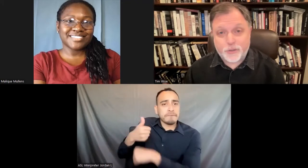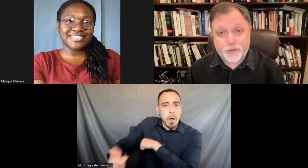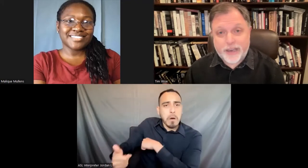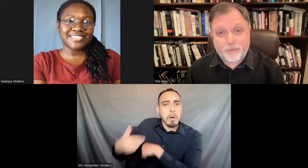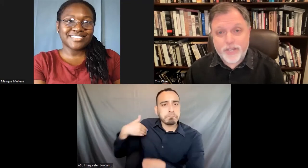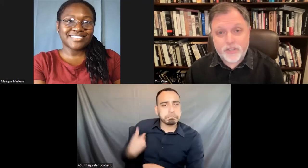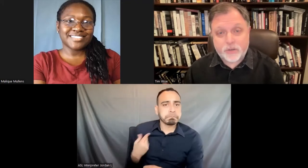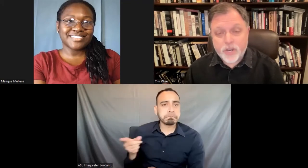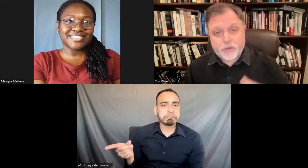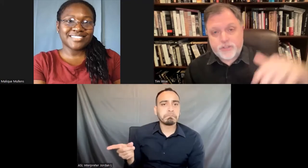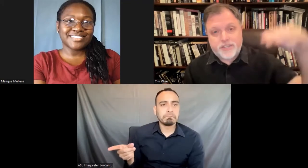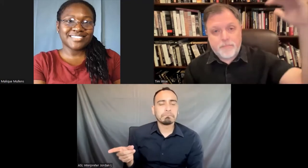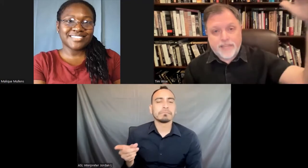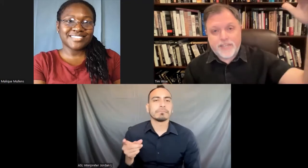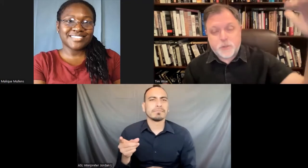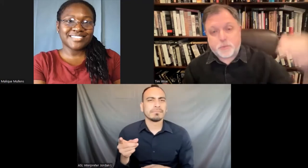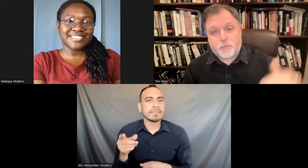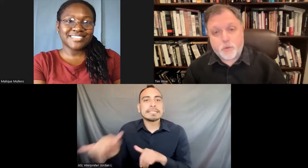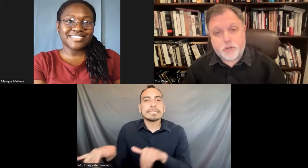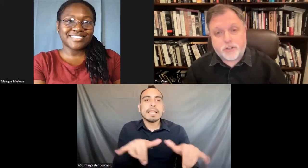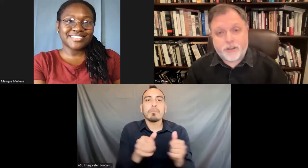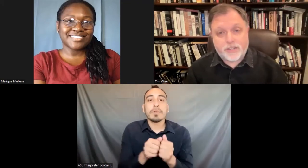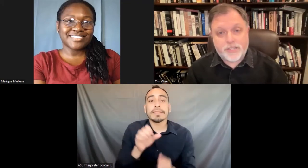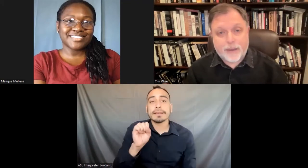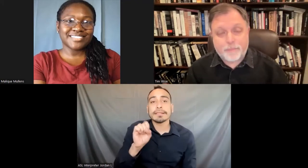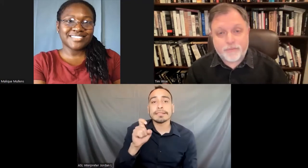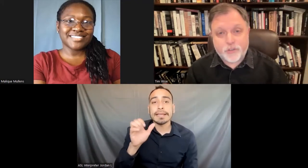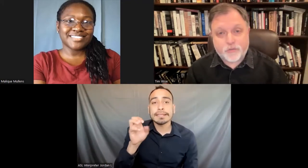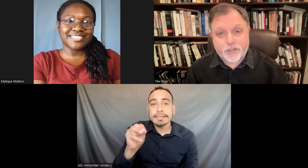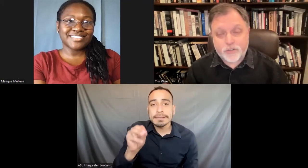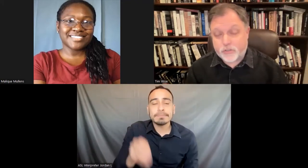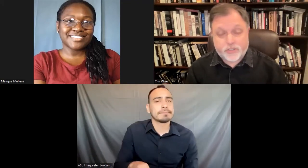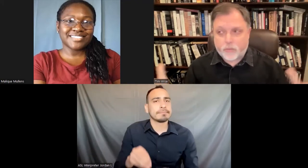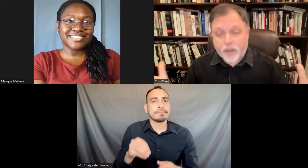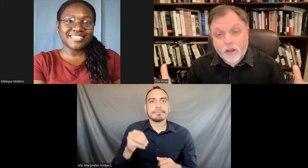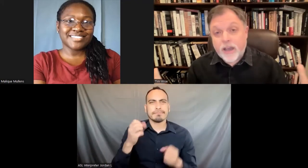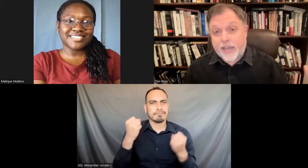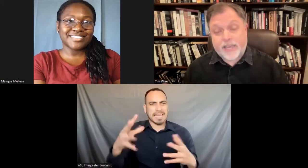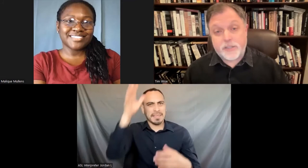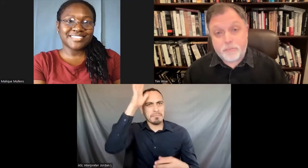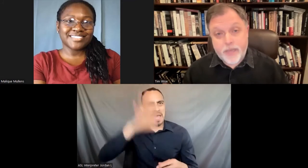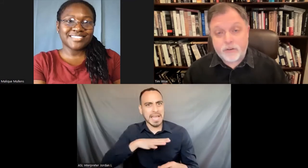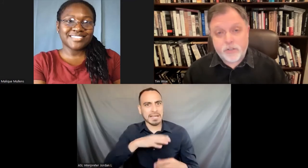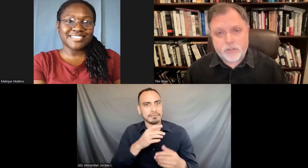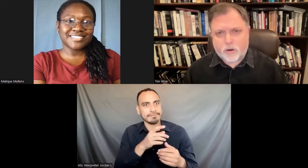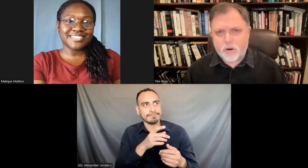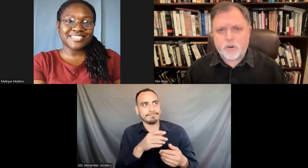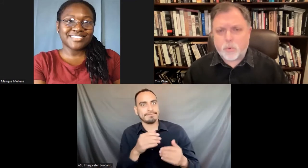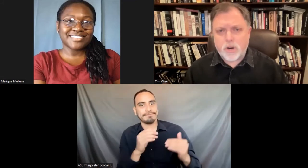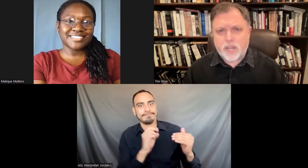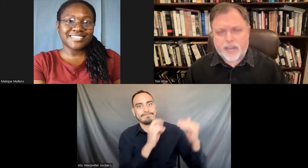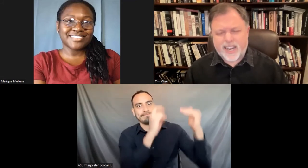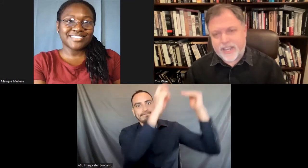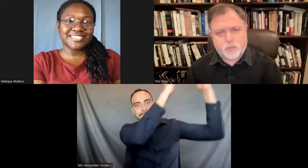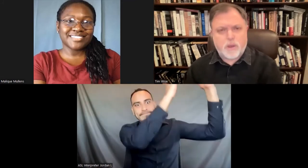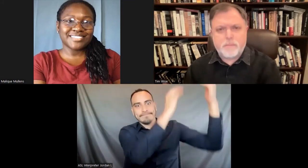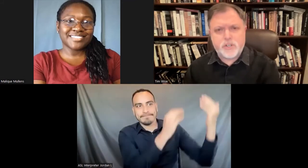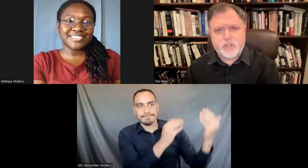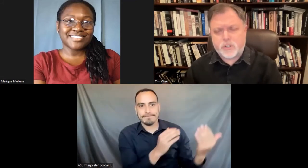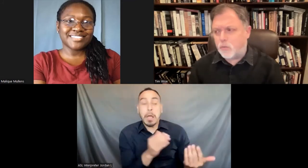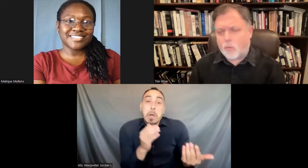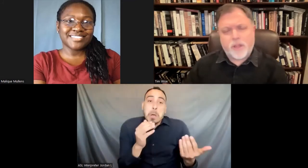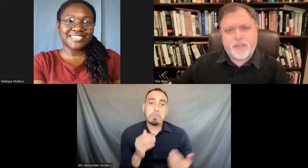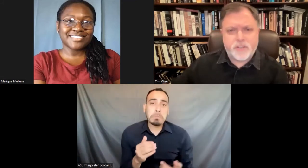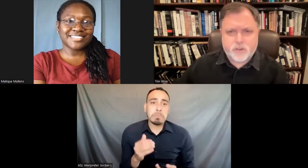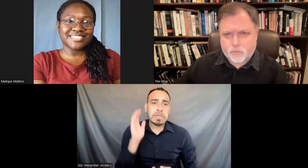rational to you that way too. You see men disproportionately on top of the structures. You say, well, I guess men are just harder working. And I guess women